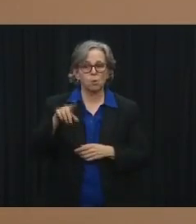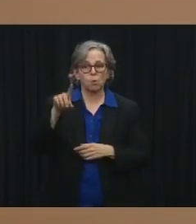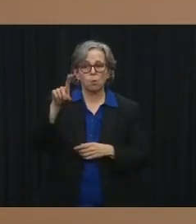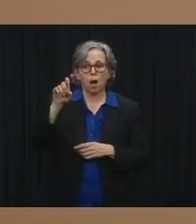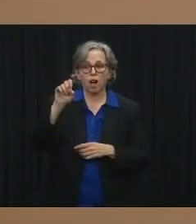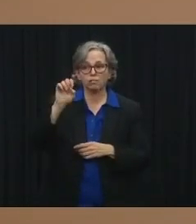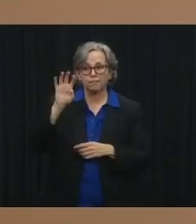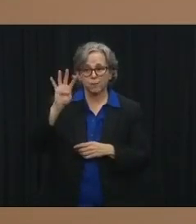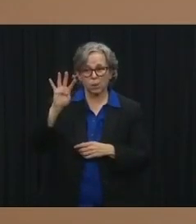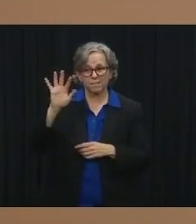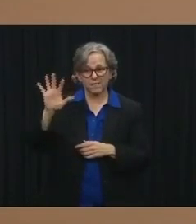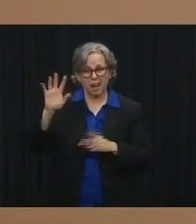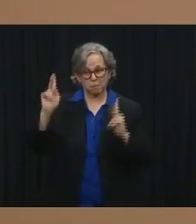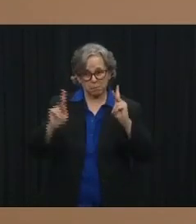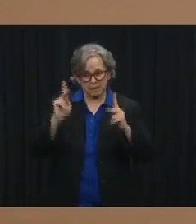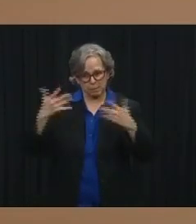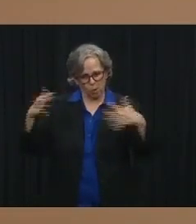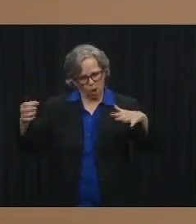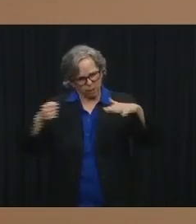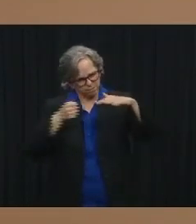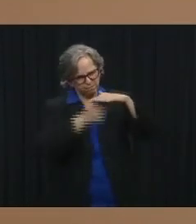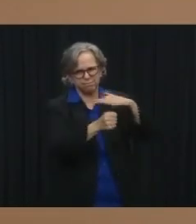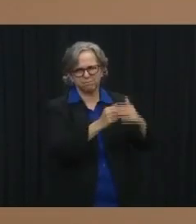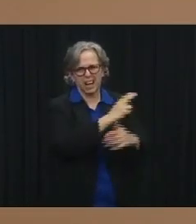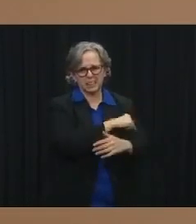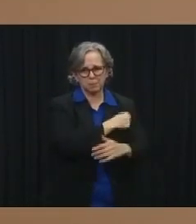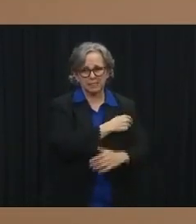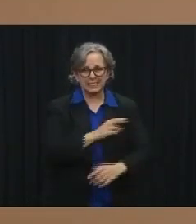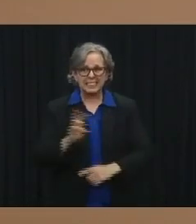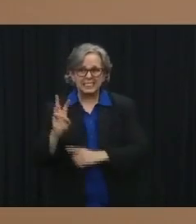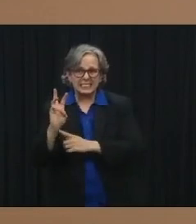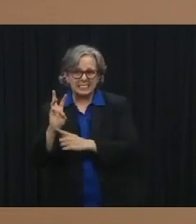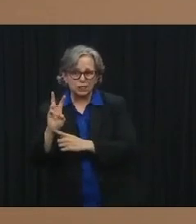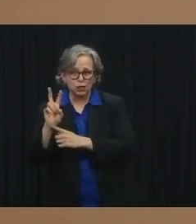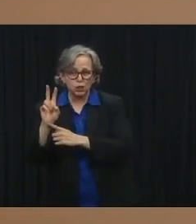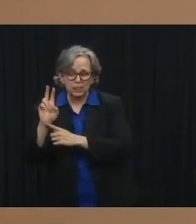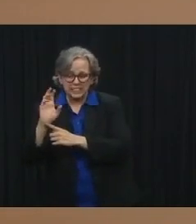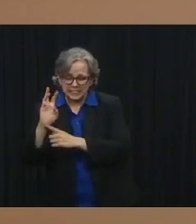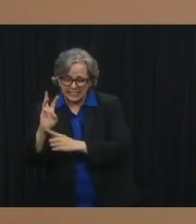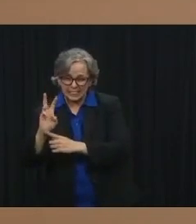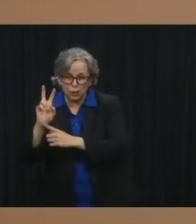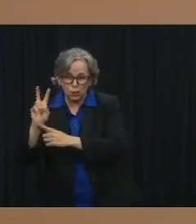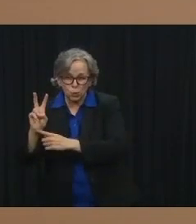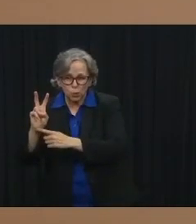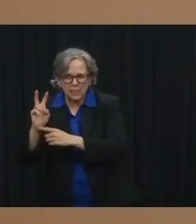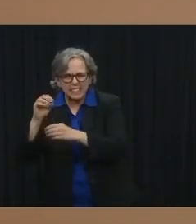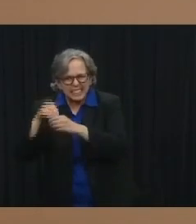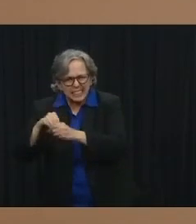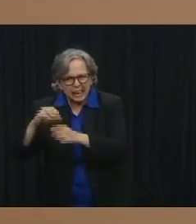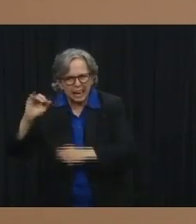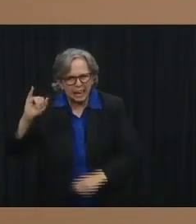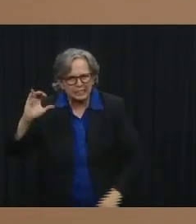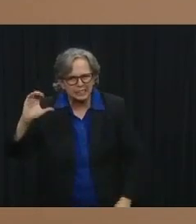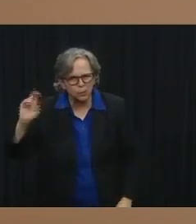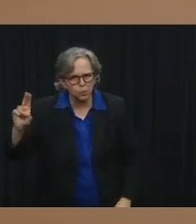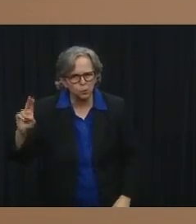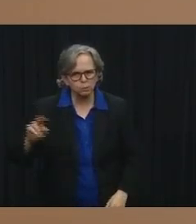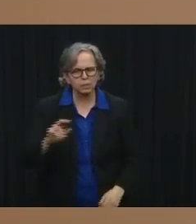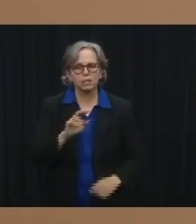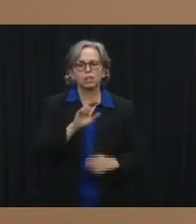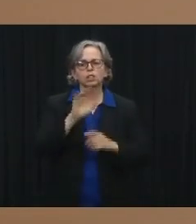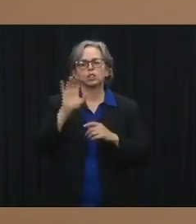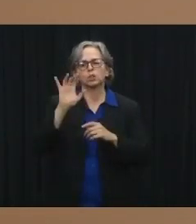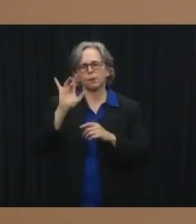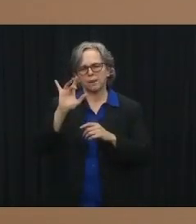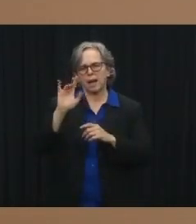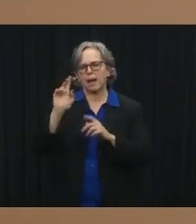hospitalizations of those cases, 62 in the ICU, 25 of which are from long-term care facilities.